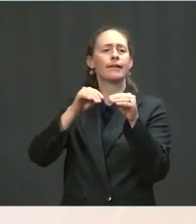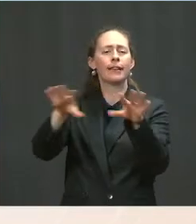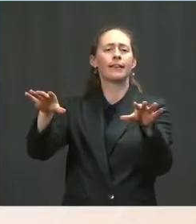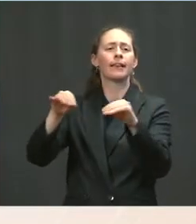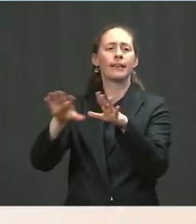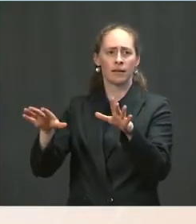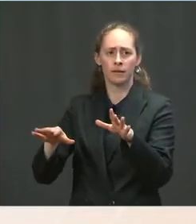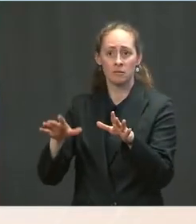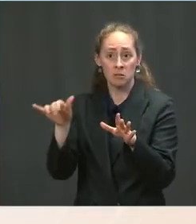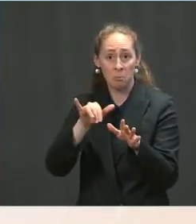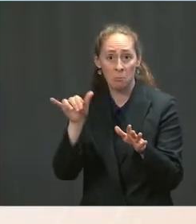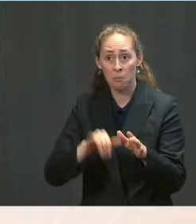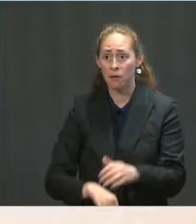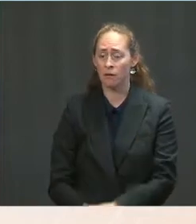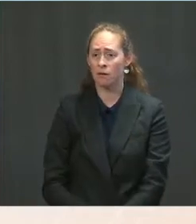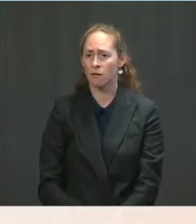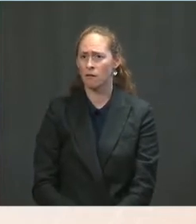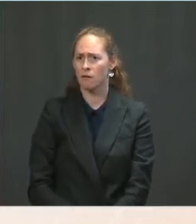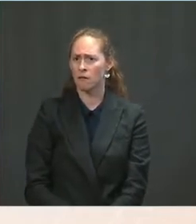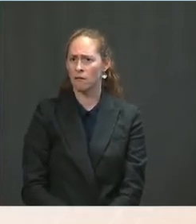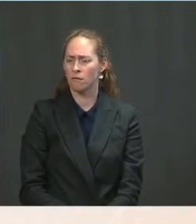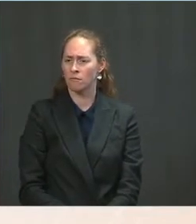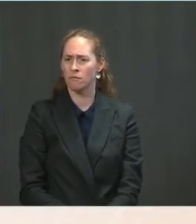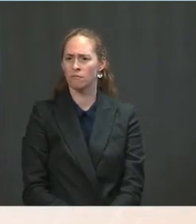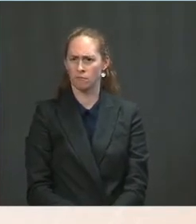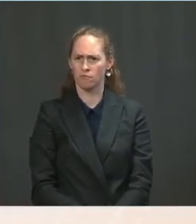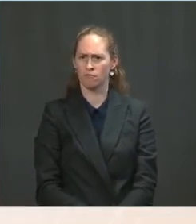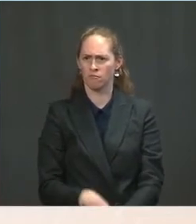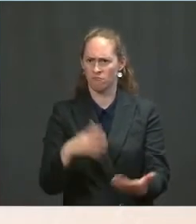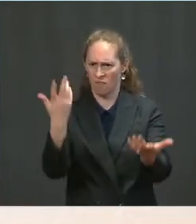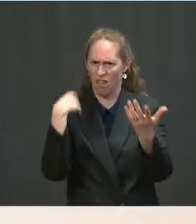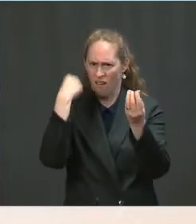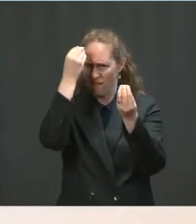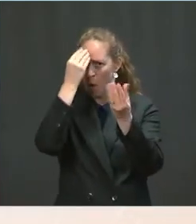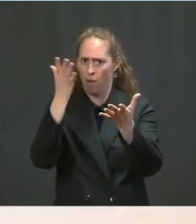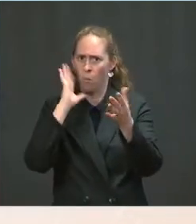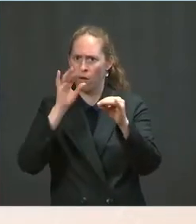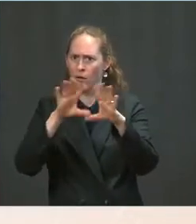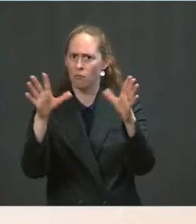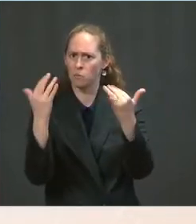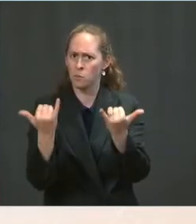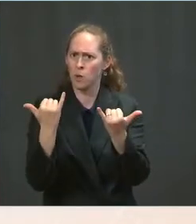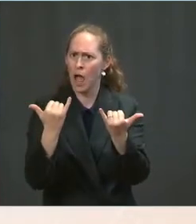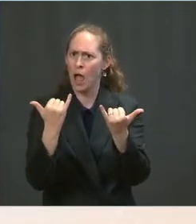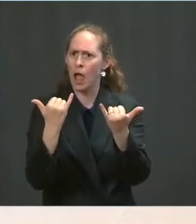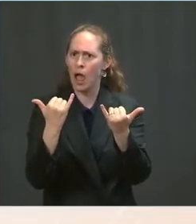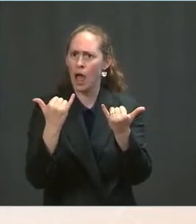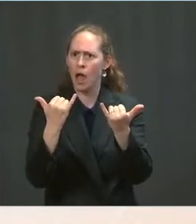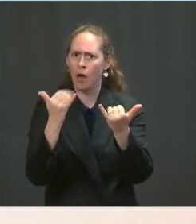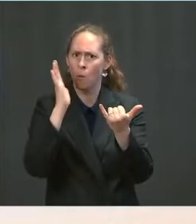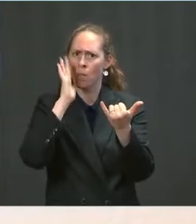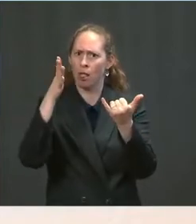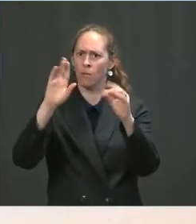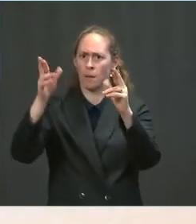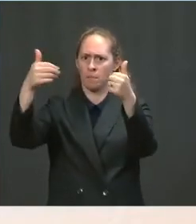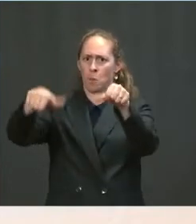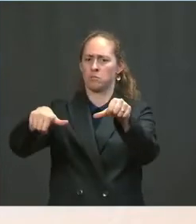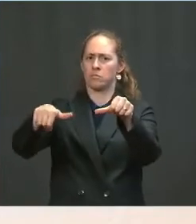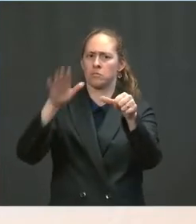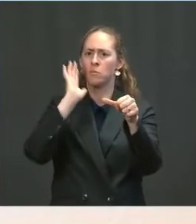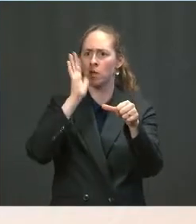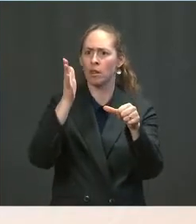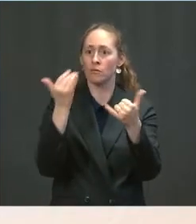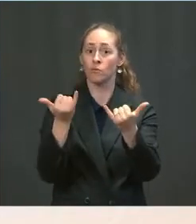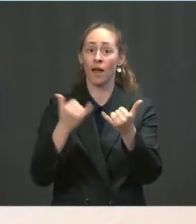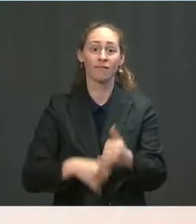released today, I believe, right? Right? So it'll be available. It's Okay. being released today. Got Yeah. it. And